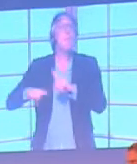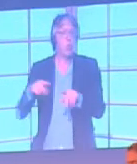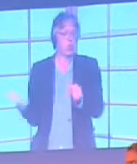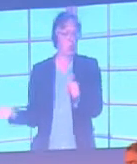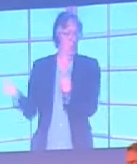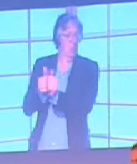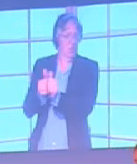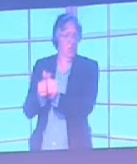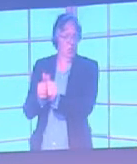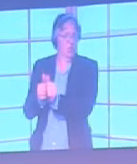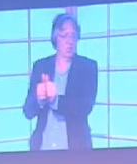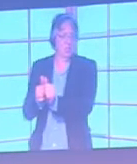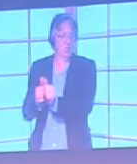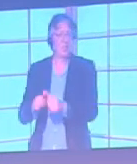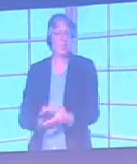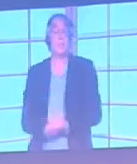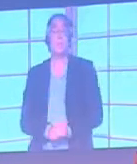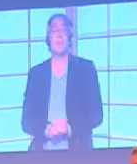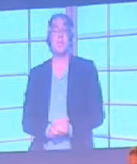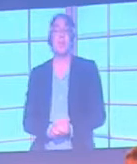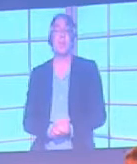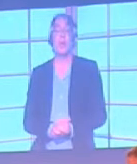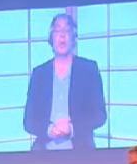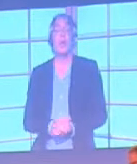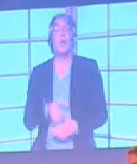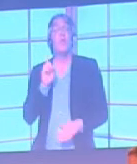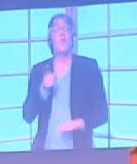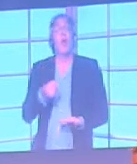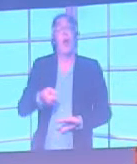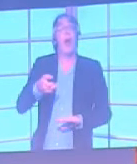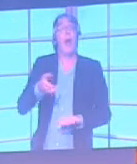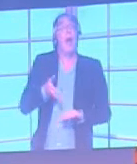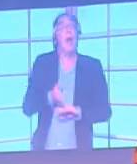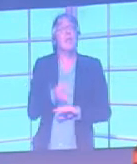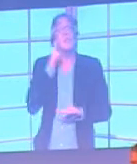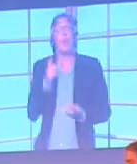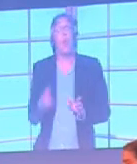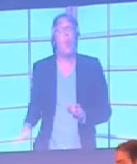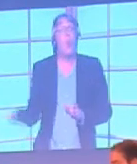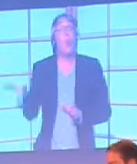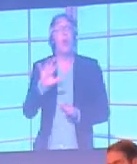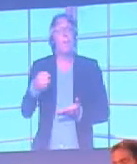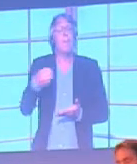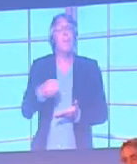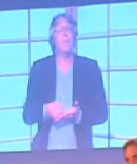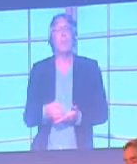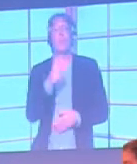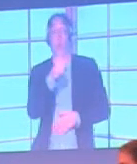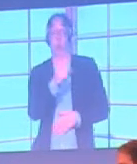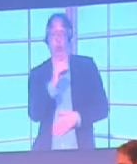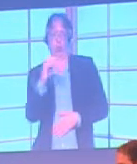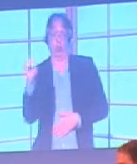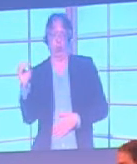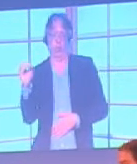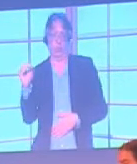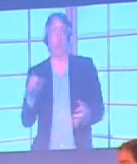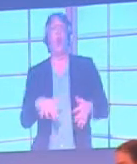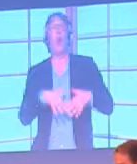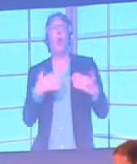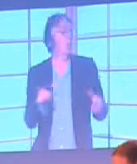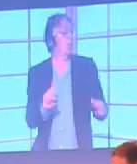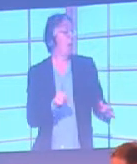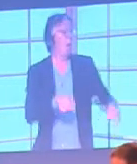of access for all, the minimum is 100 places, or, as we say, 50% of wheelchair